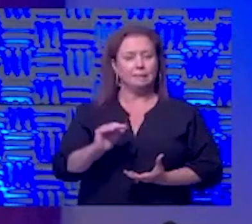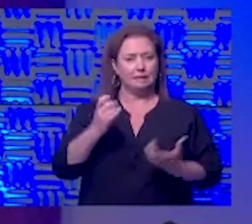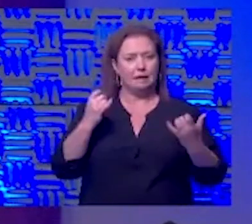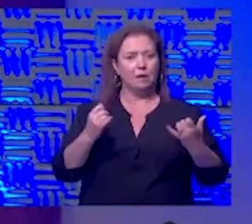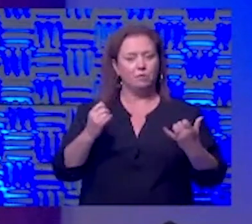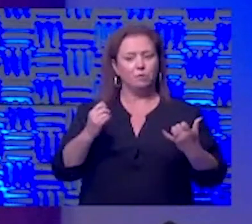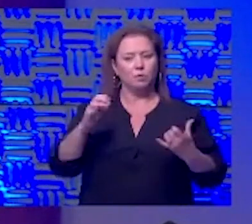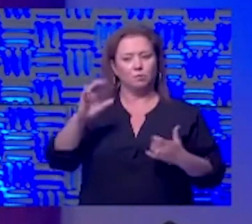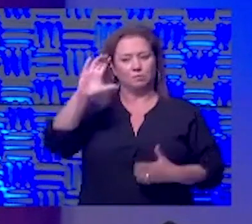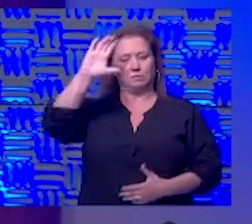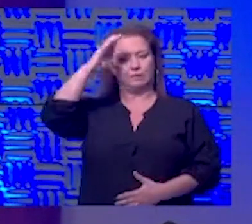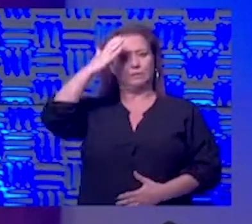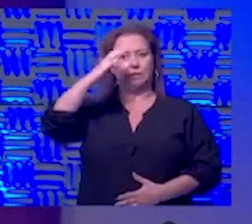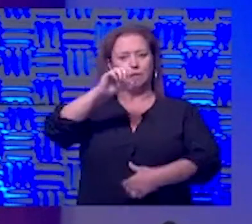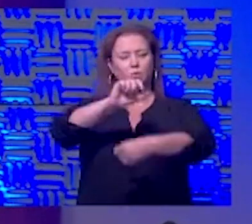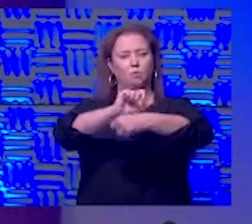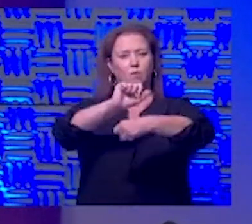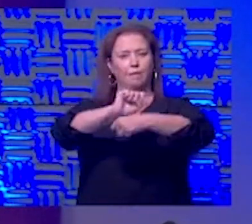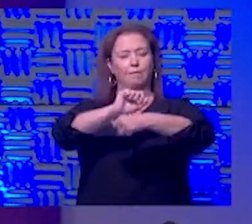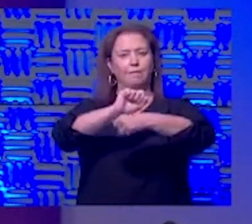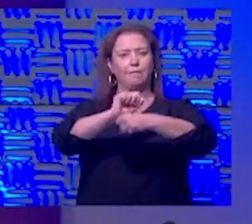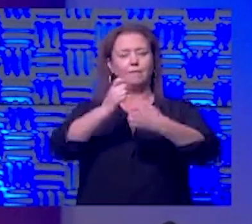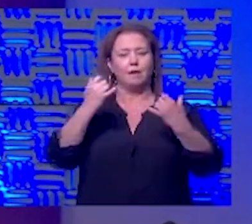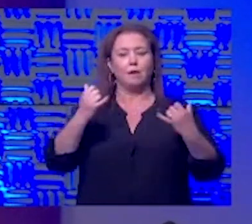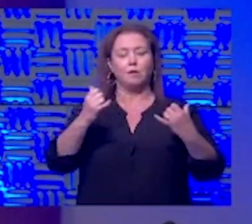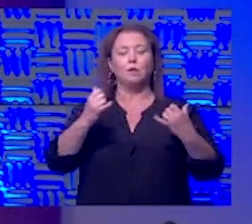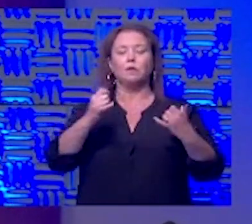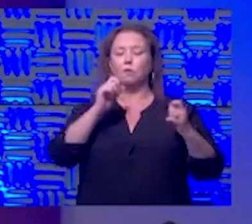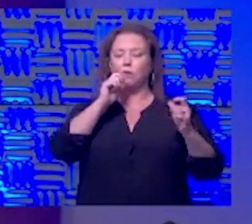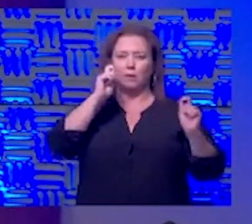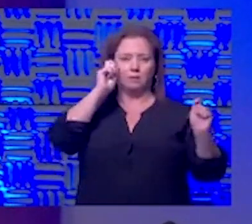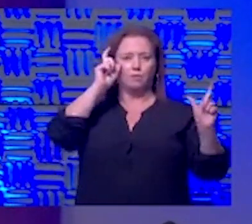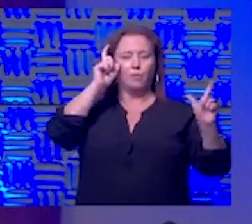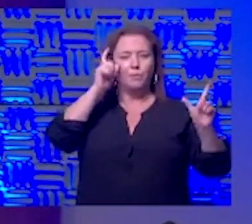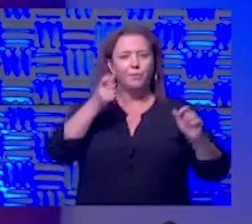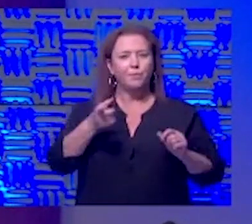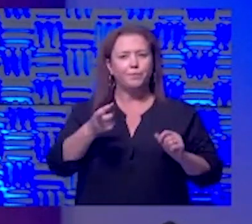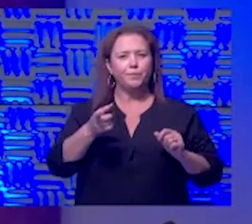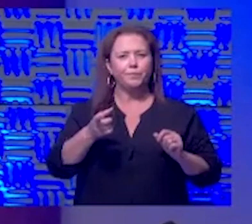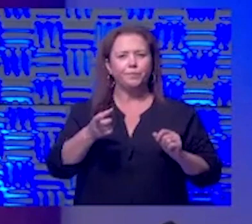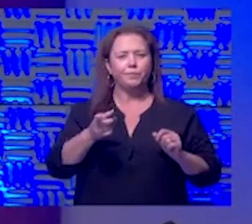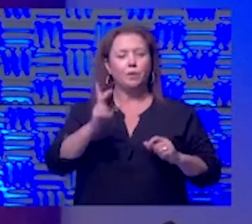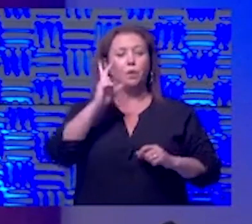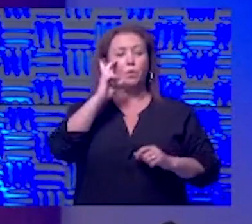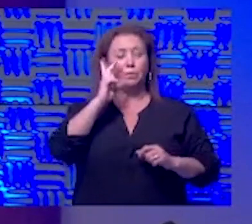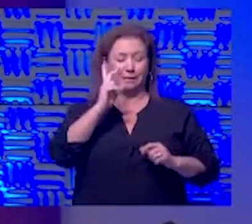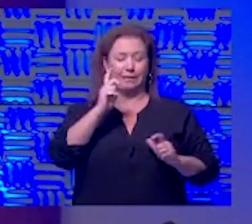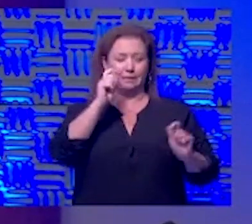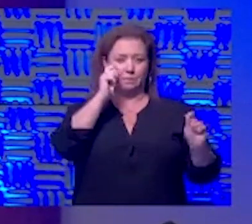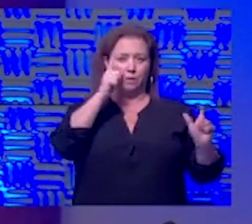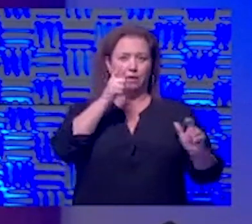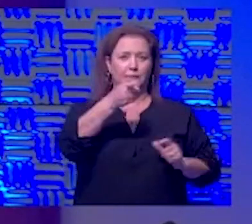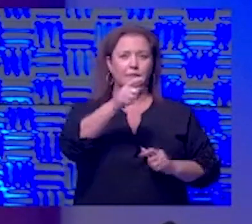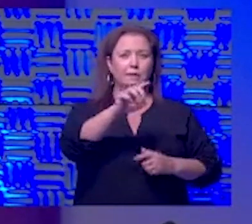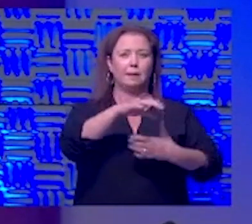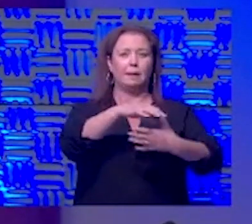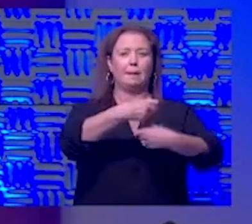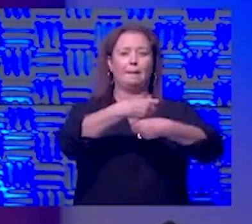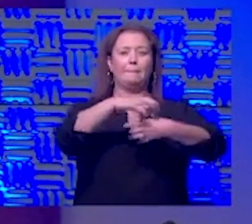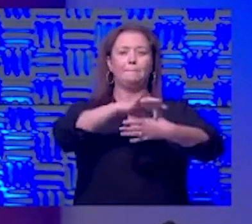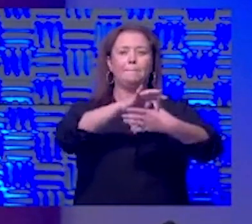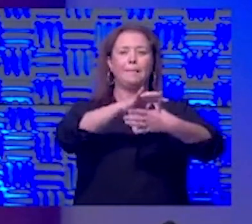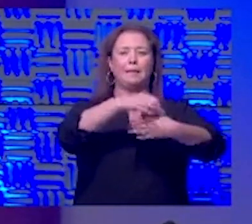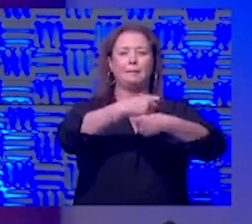well so that we're not as surprised. Now, we do see a lot of surprises in meat packing facilities and